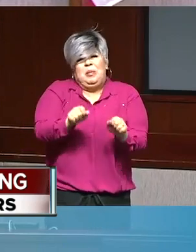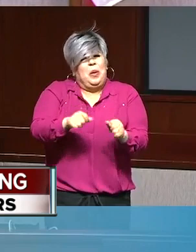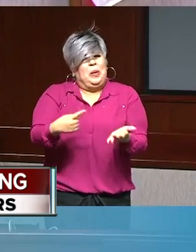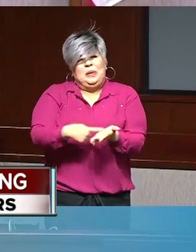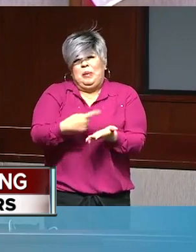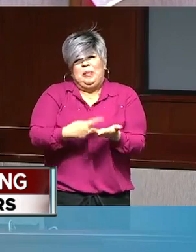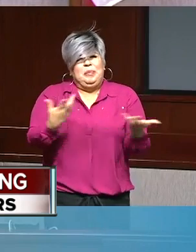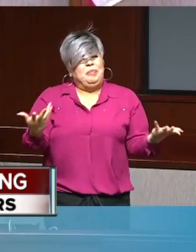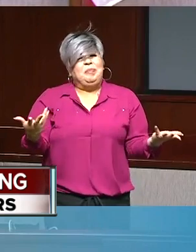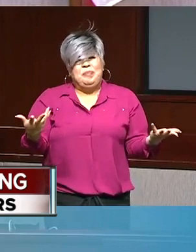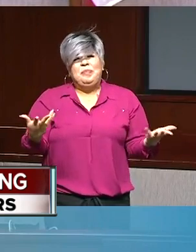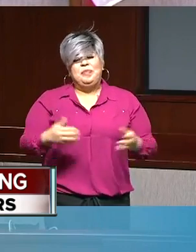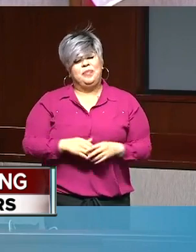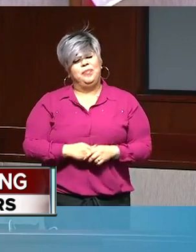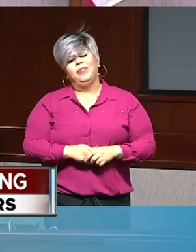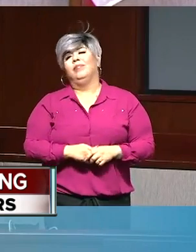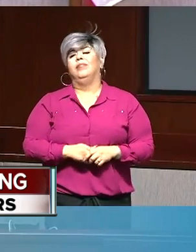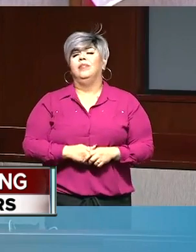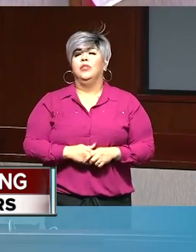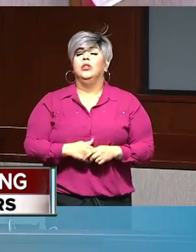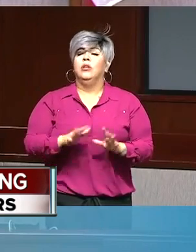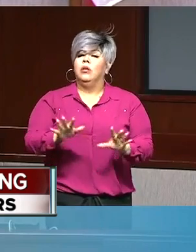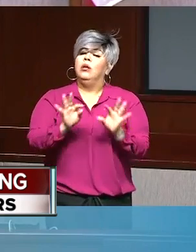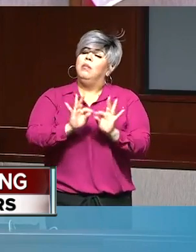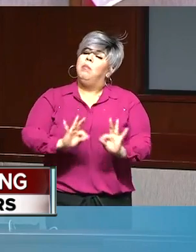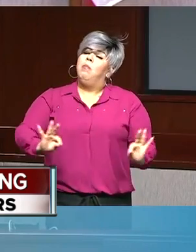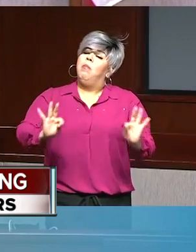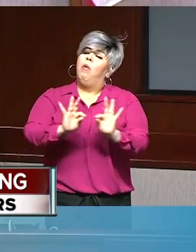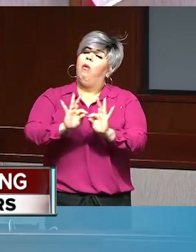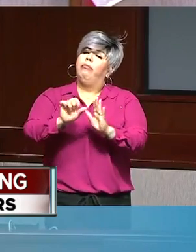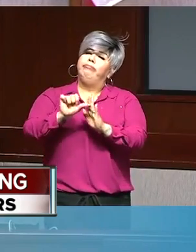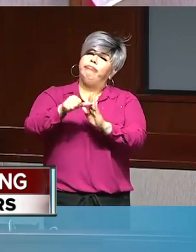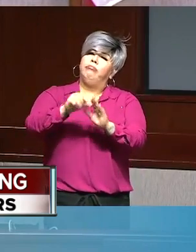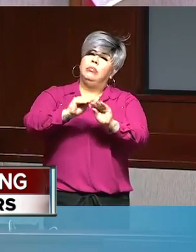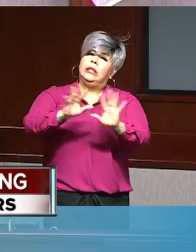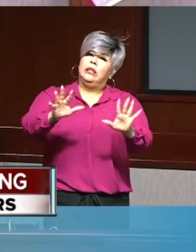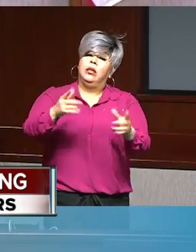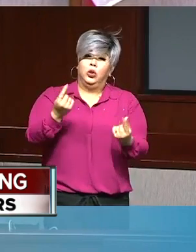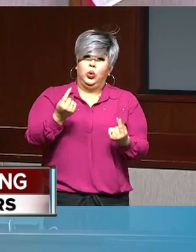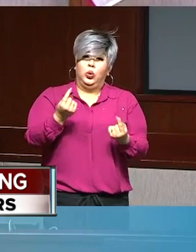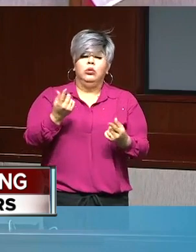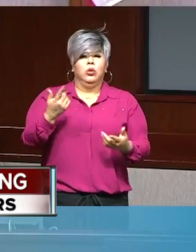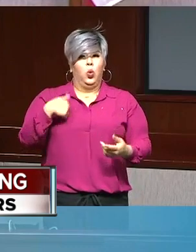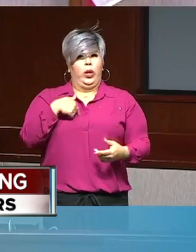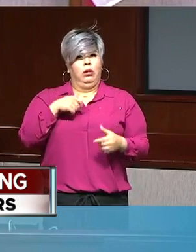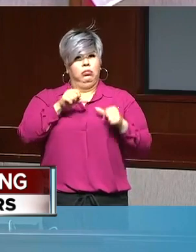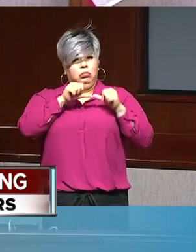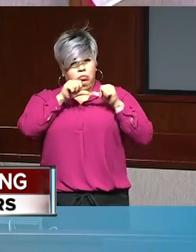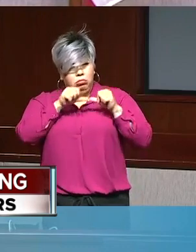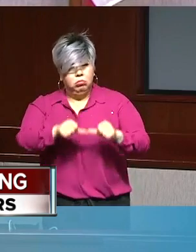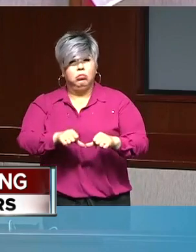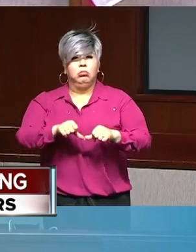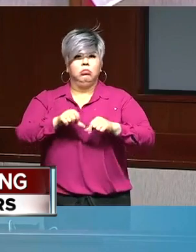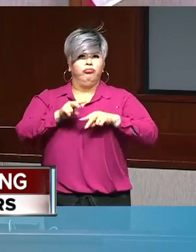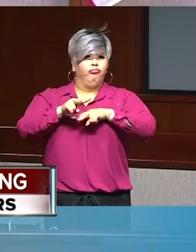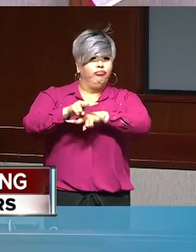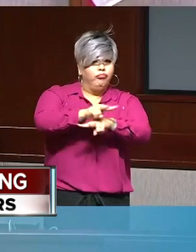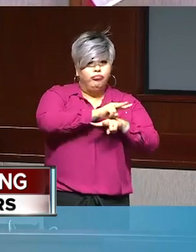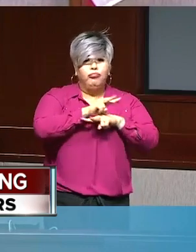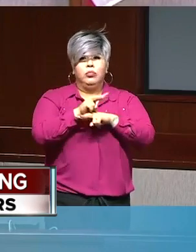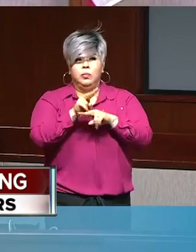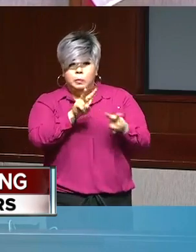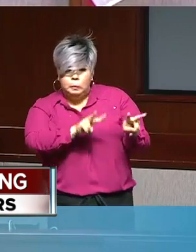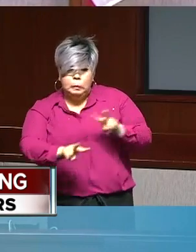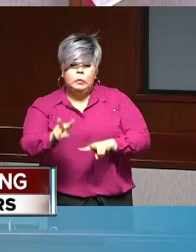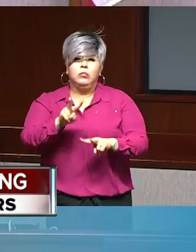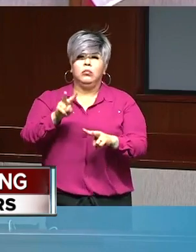the next day. And so the important point is that we continue to monitor locally, working with the state across all